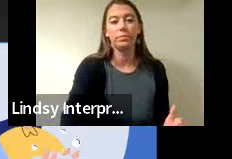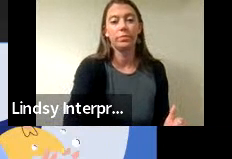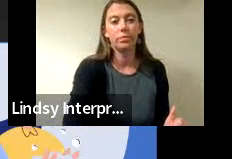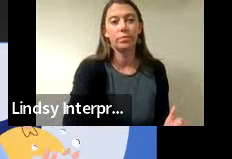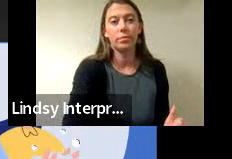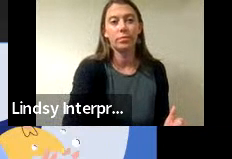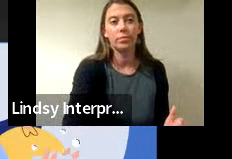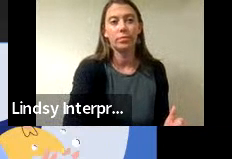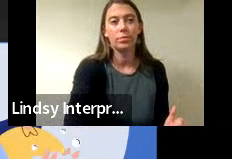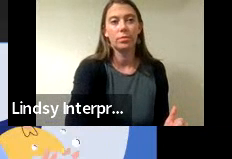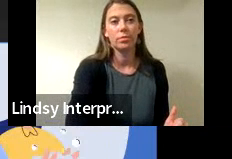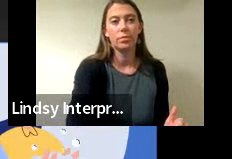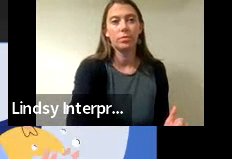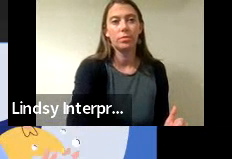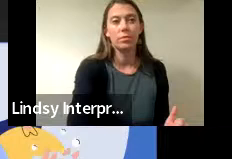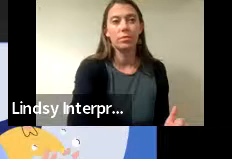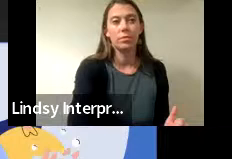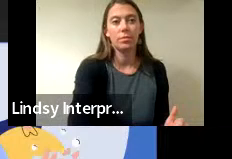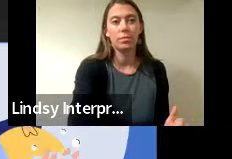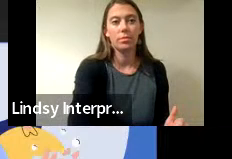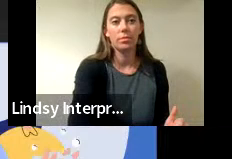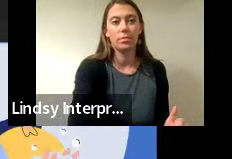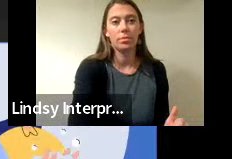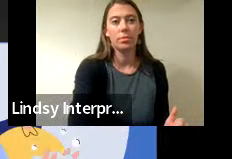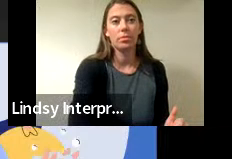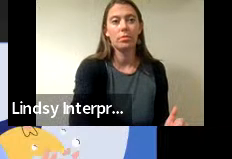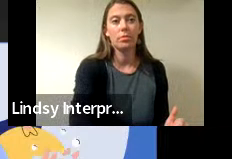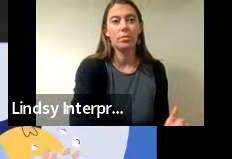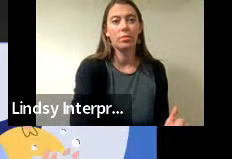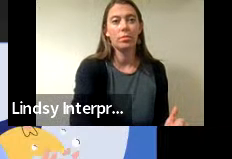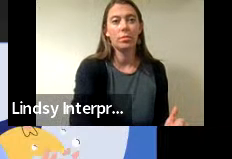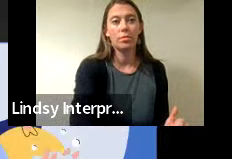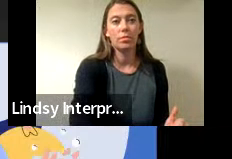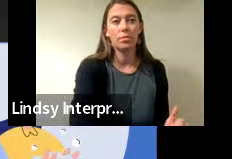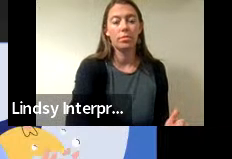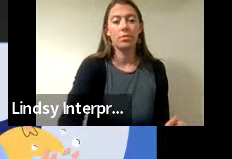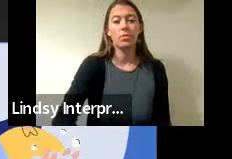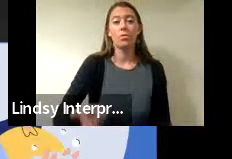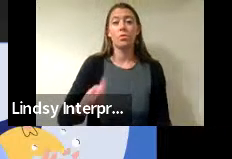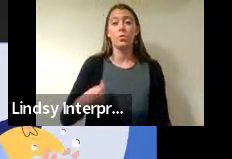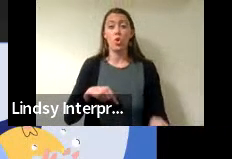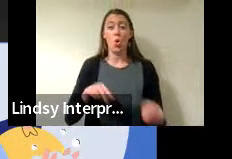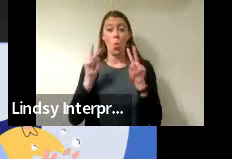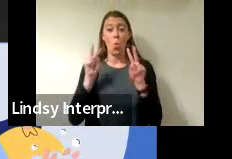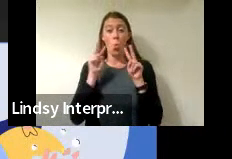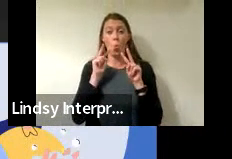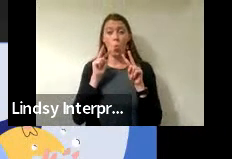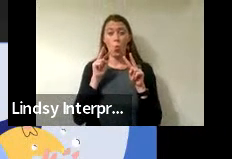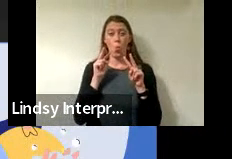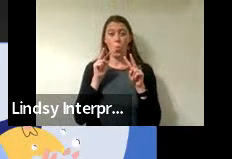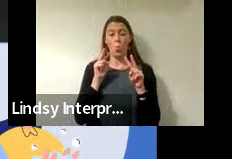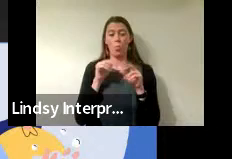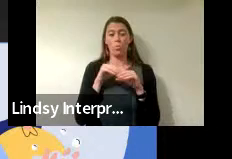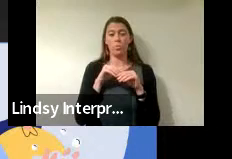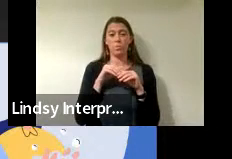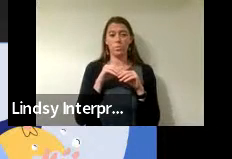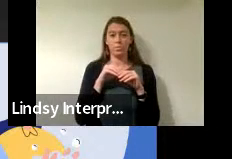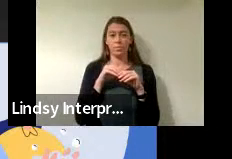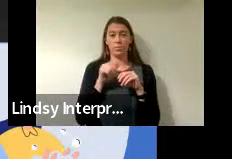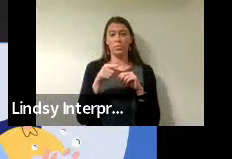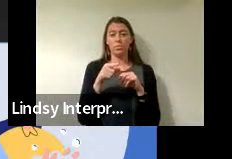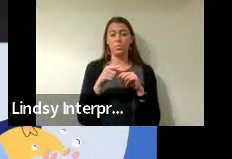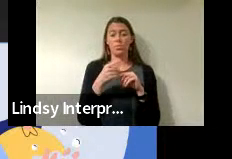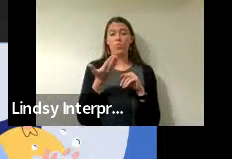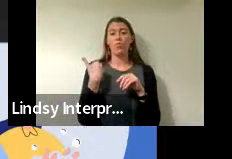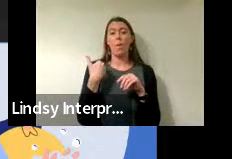There we go. So we sort of looked at some of the high level activities that we were doing and got your